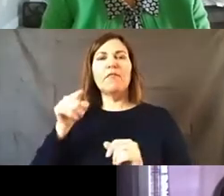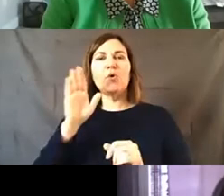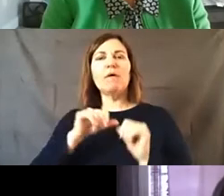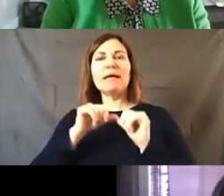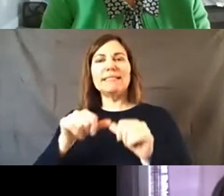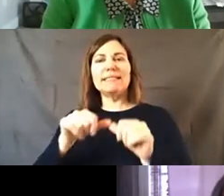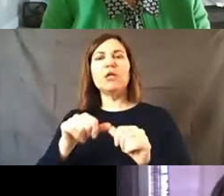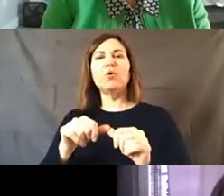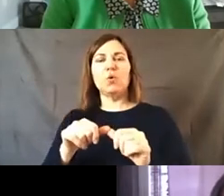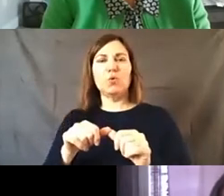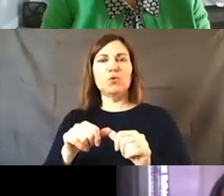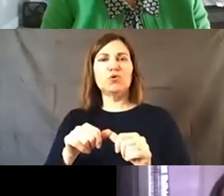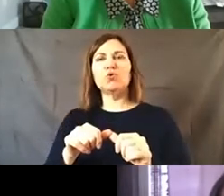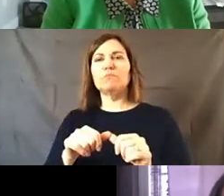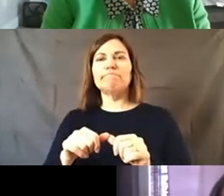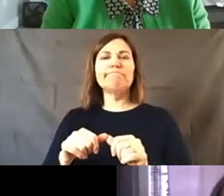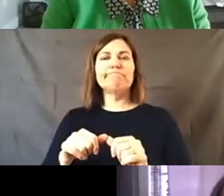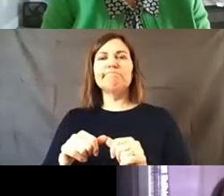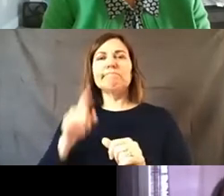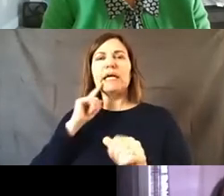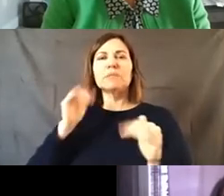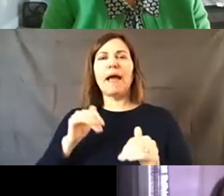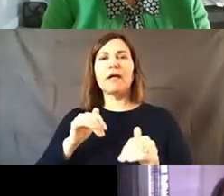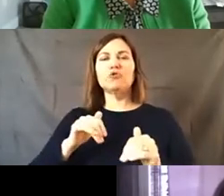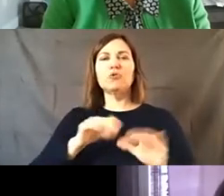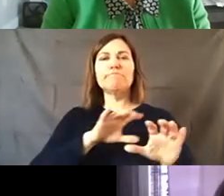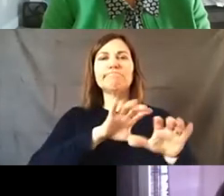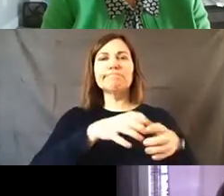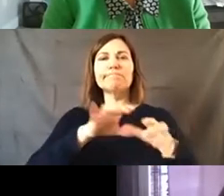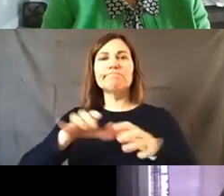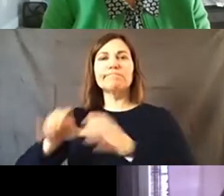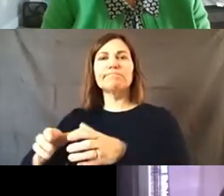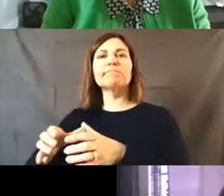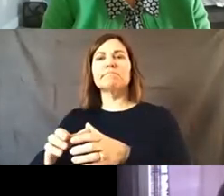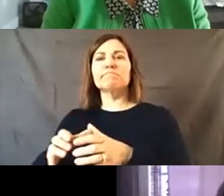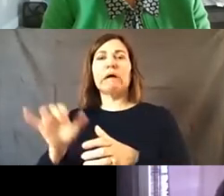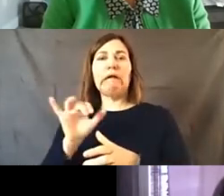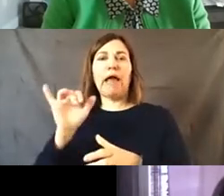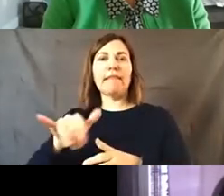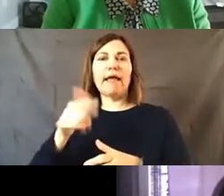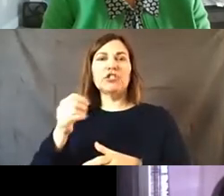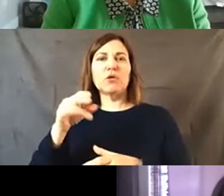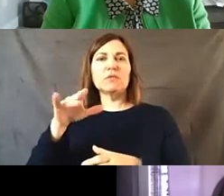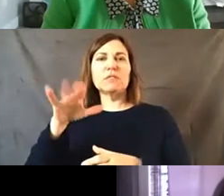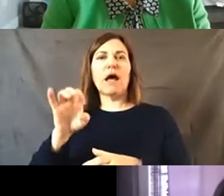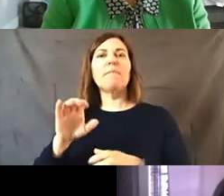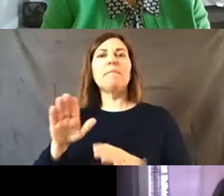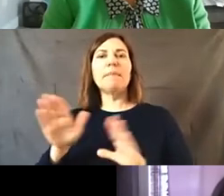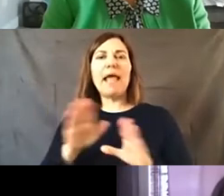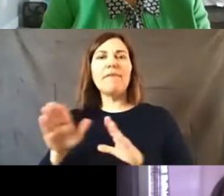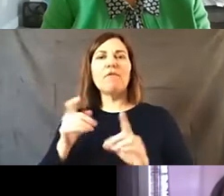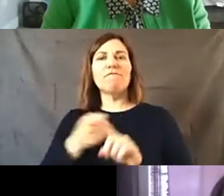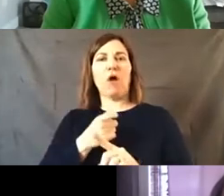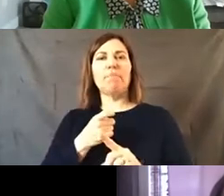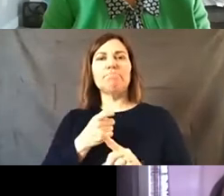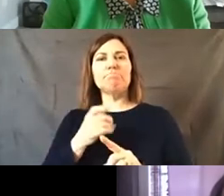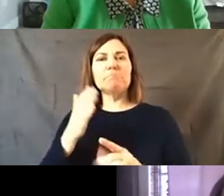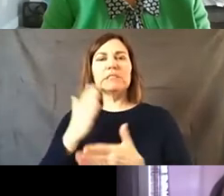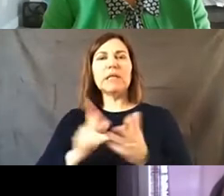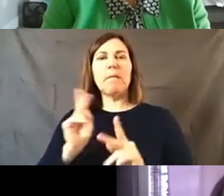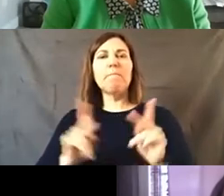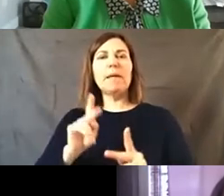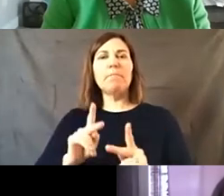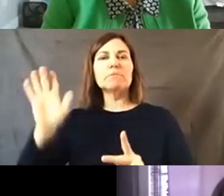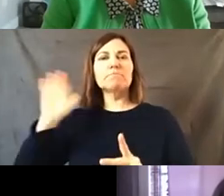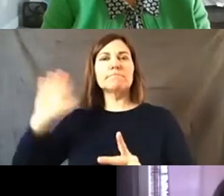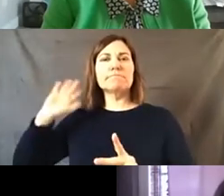perpetuate colonizing, thieving, and killing our people, such as the genocidal behaviors of certain people's ancestors, which is a treasonous act